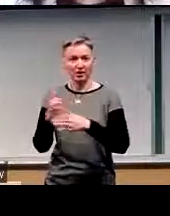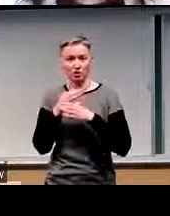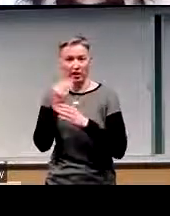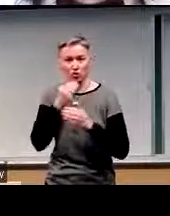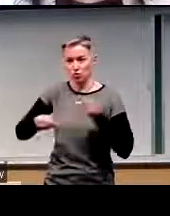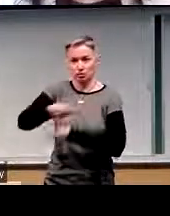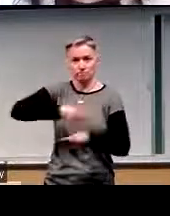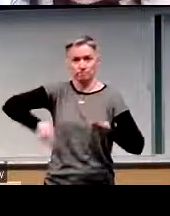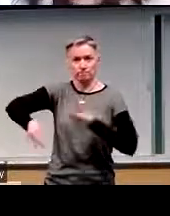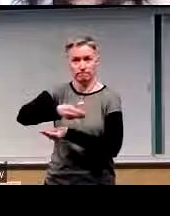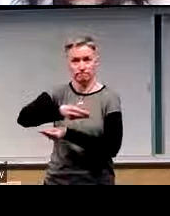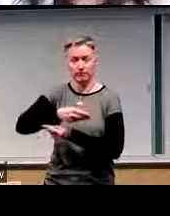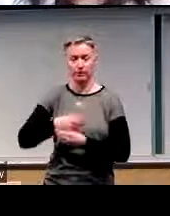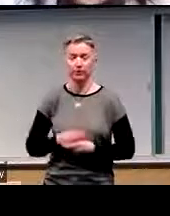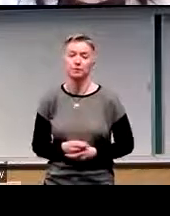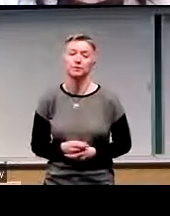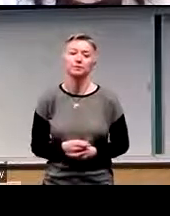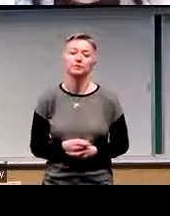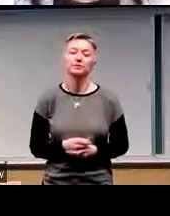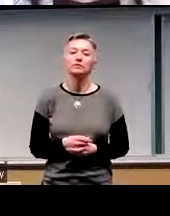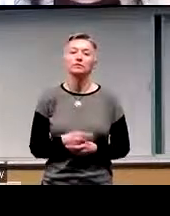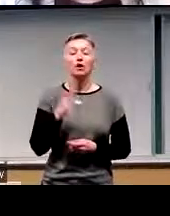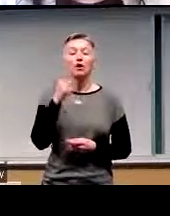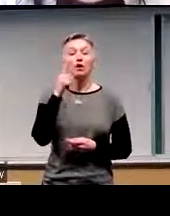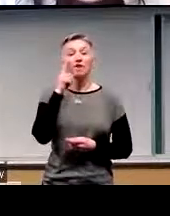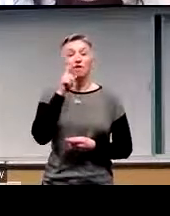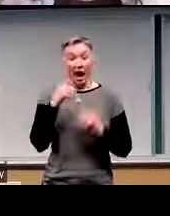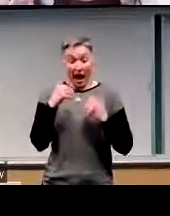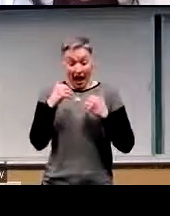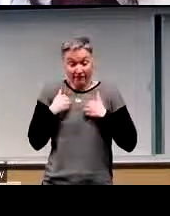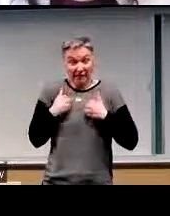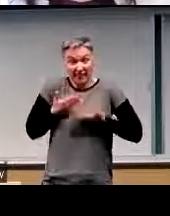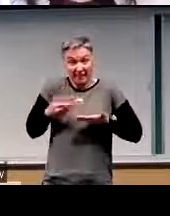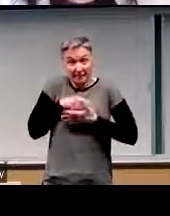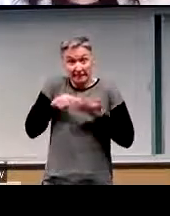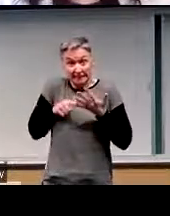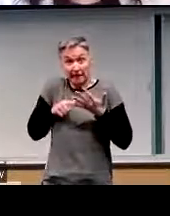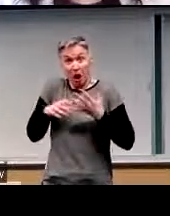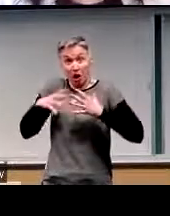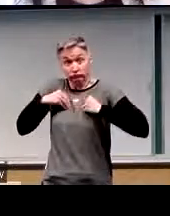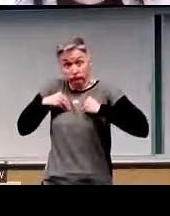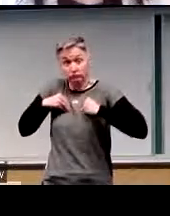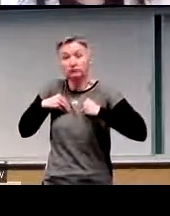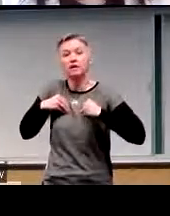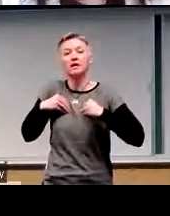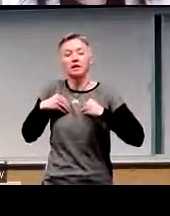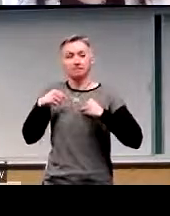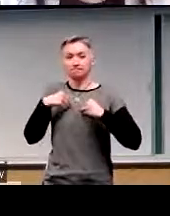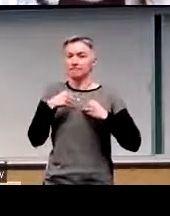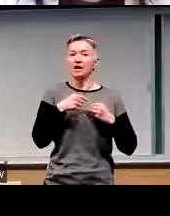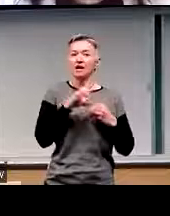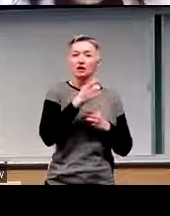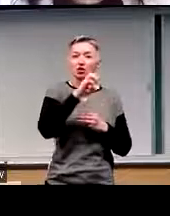of the group. In terms of possession, objects are possessed by whichever